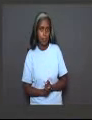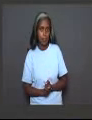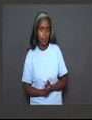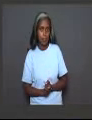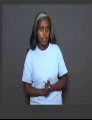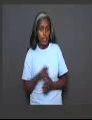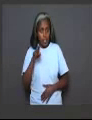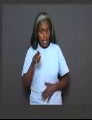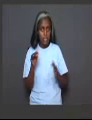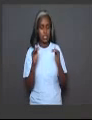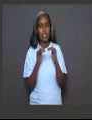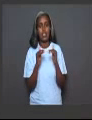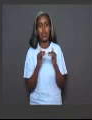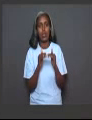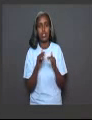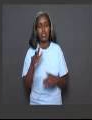X equals